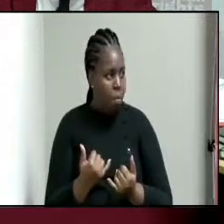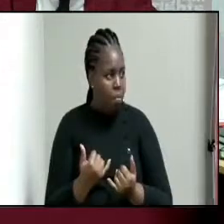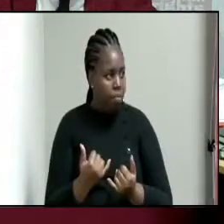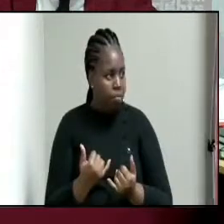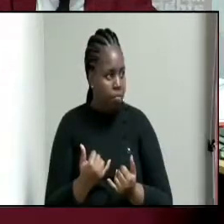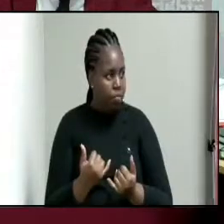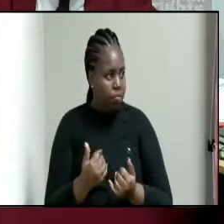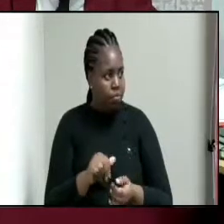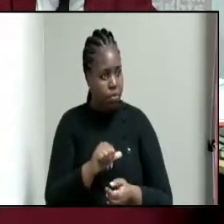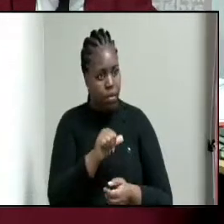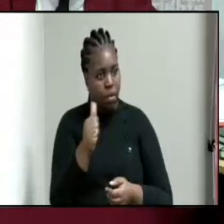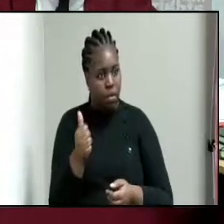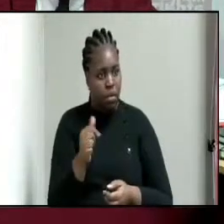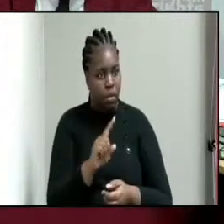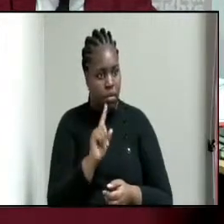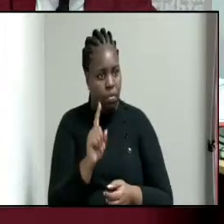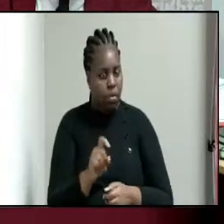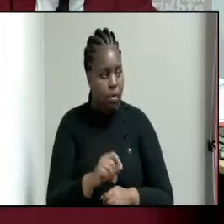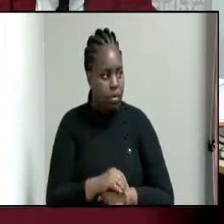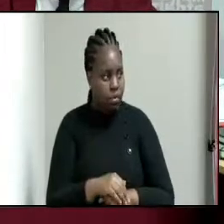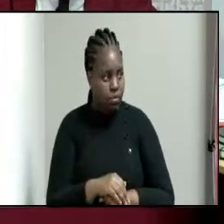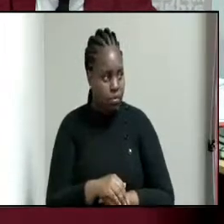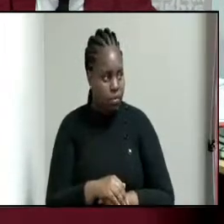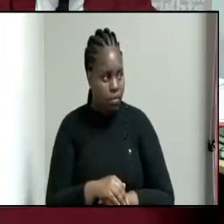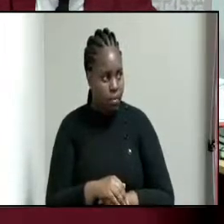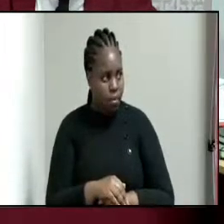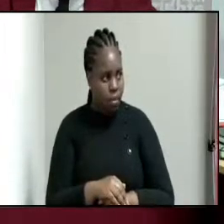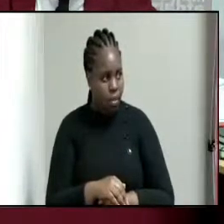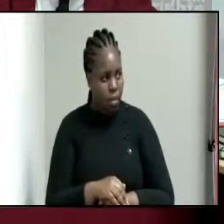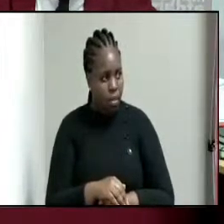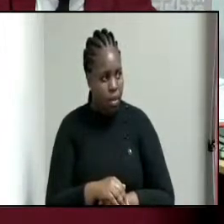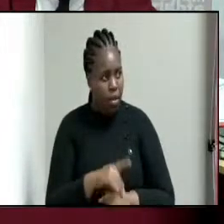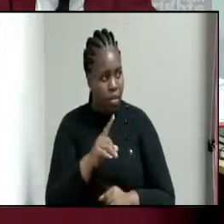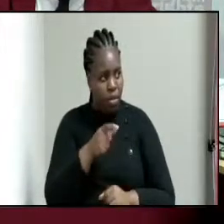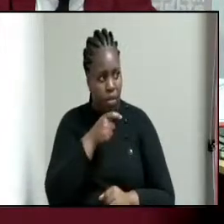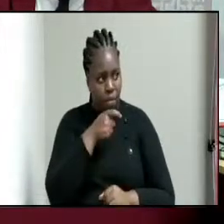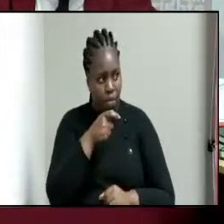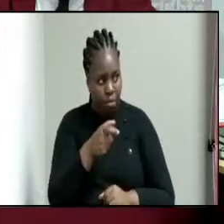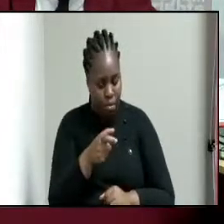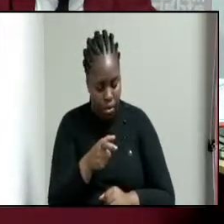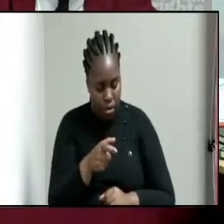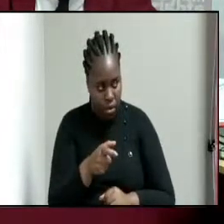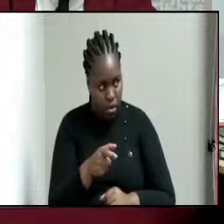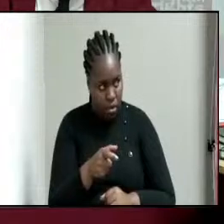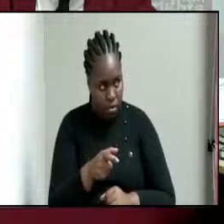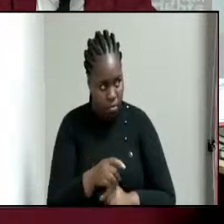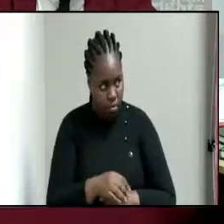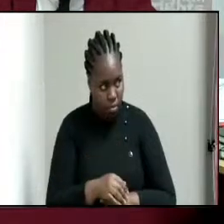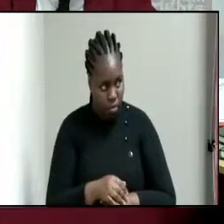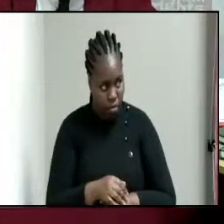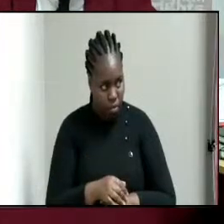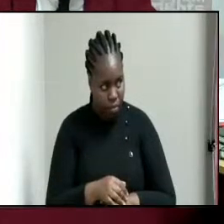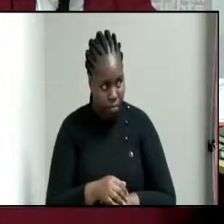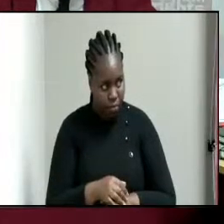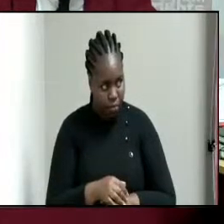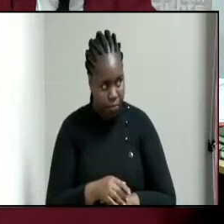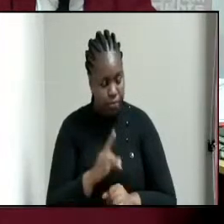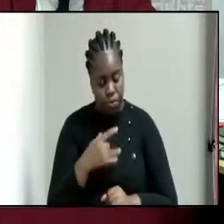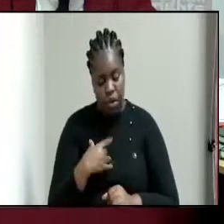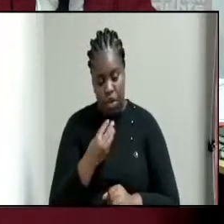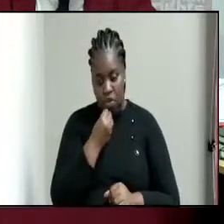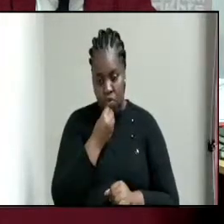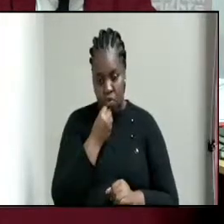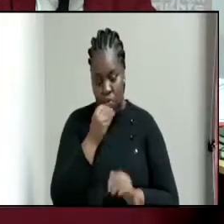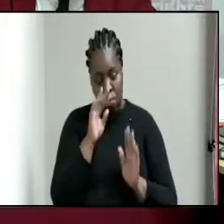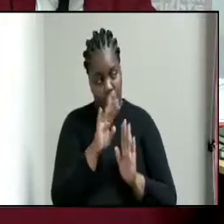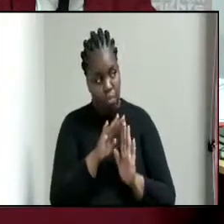My next question would also solicit a comment from you, perhaps. We've got the school nutritional